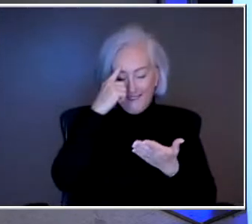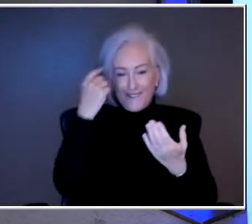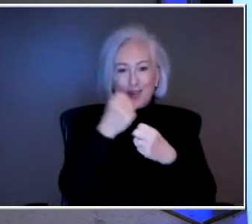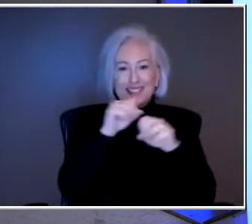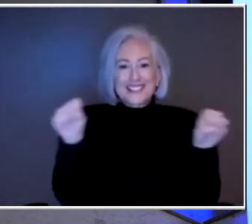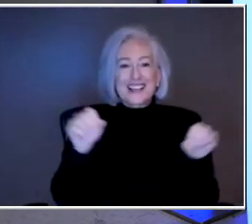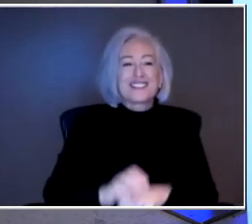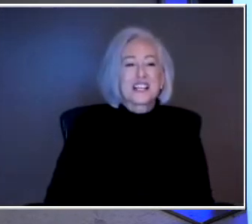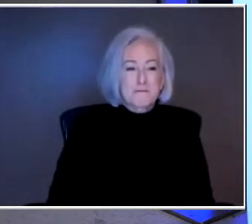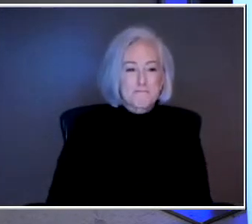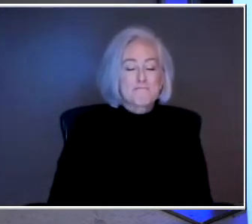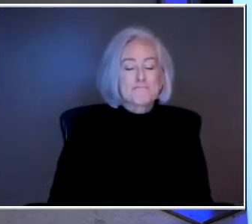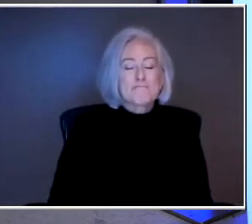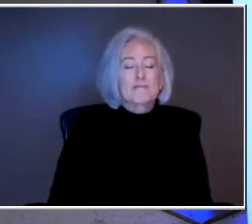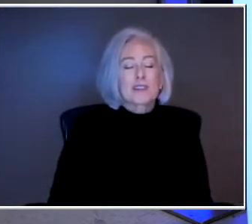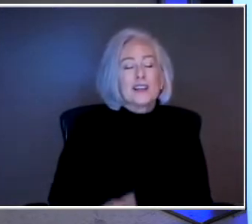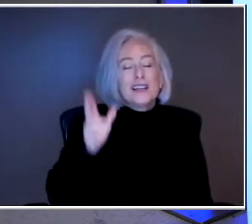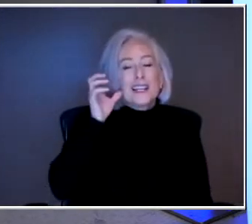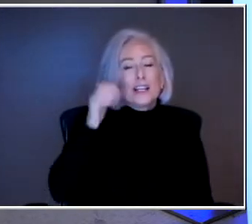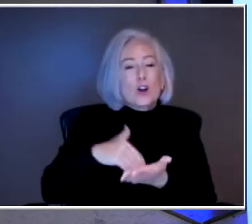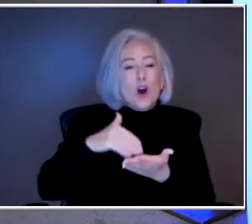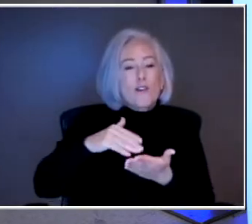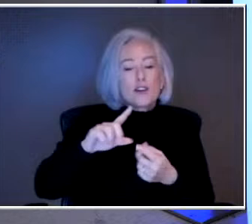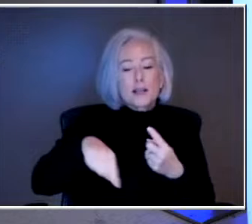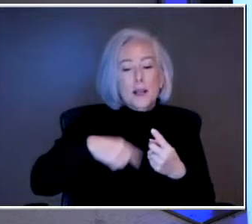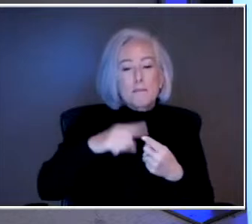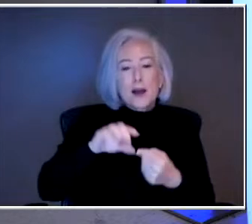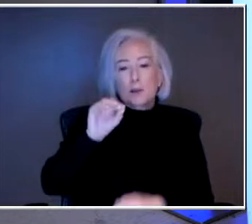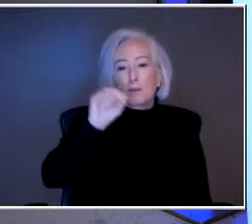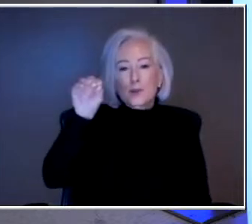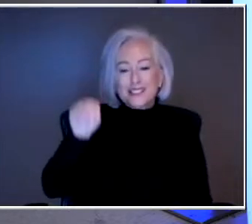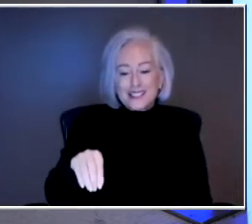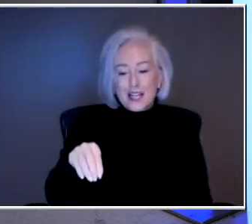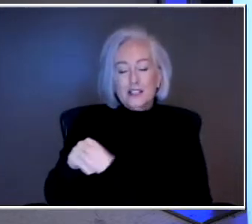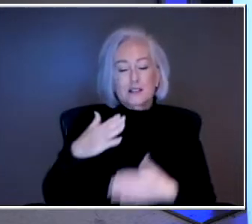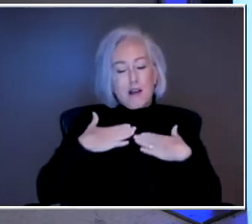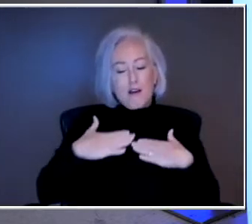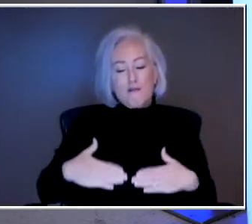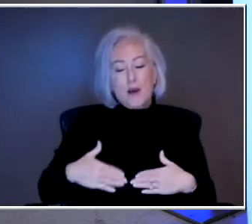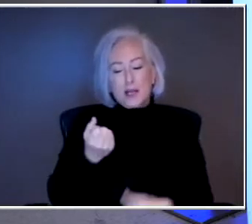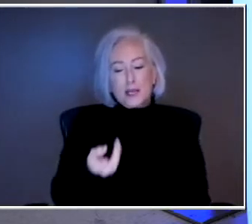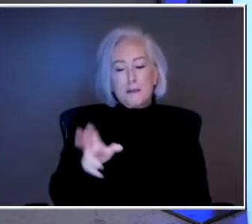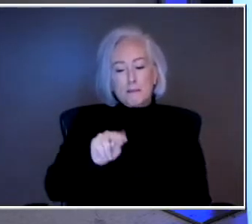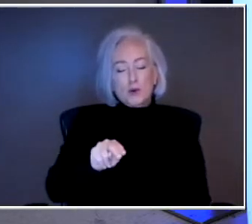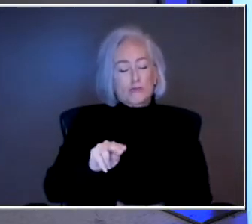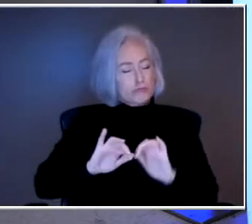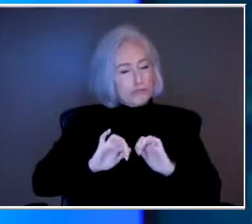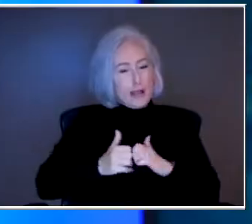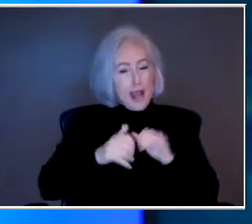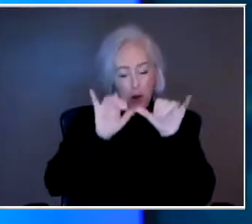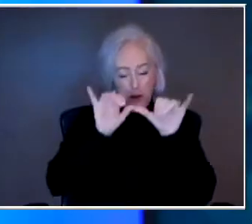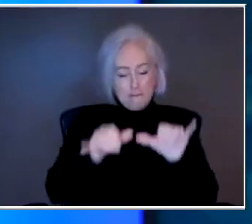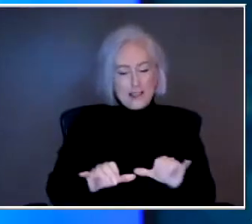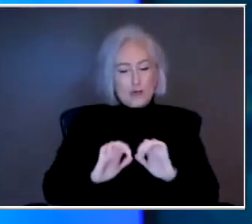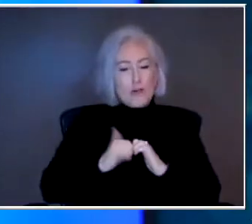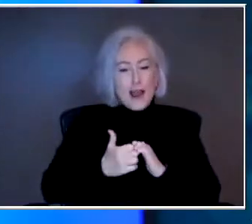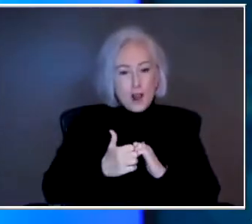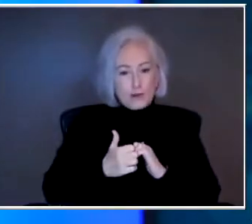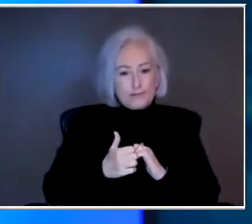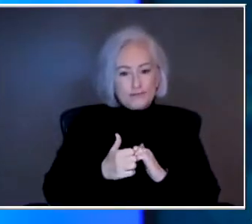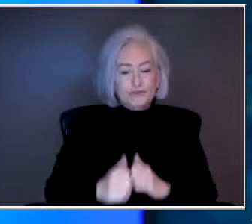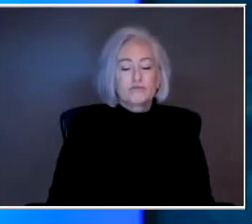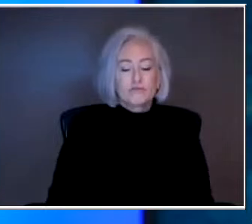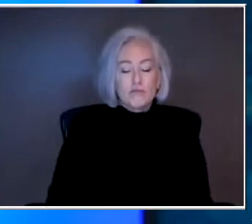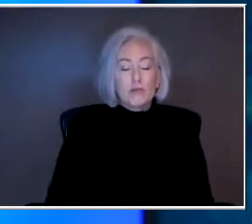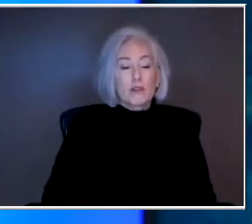of burns, like such and such amount of percentage of the body was burned. How is that measured? Yeah, so we break down a body,